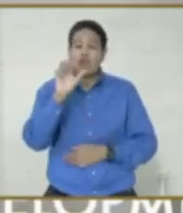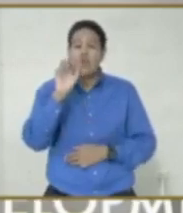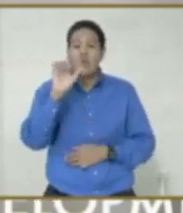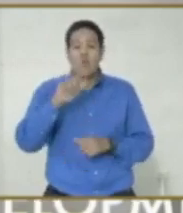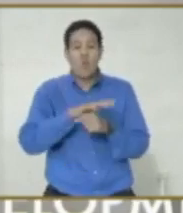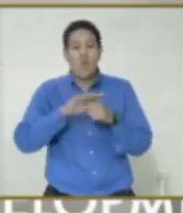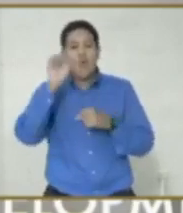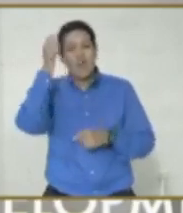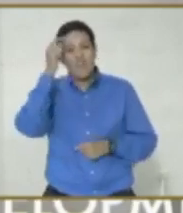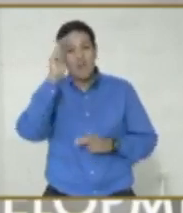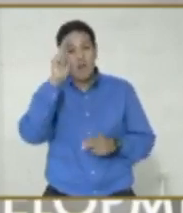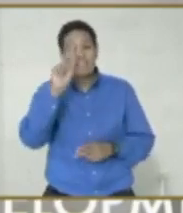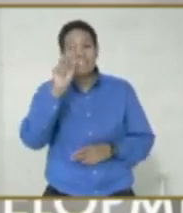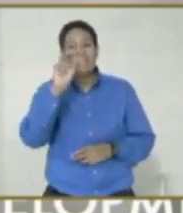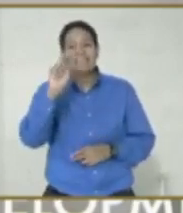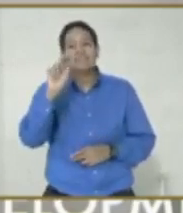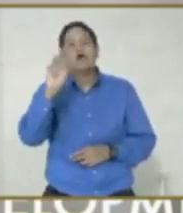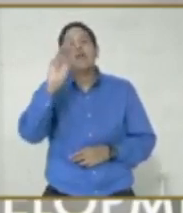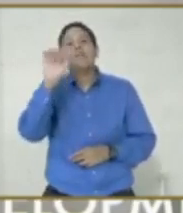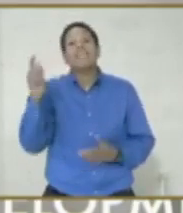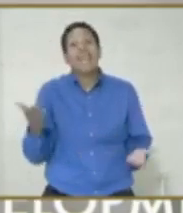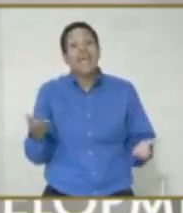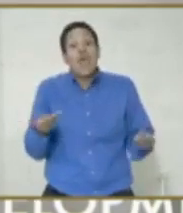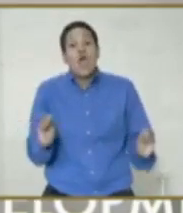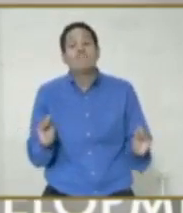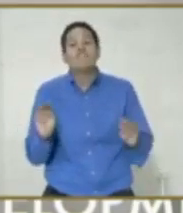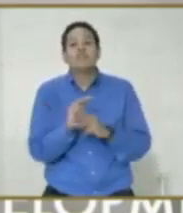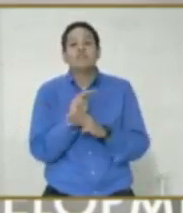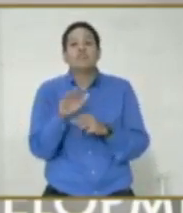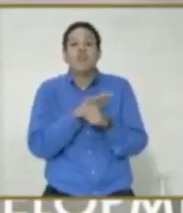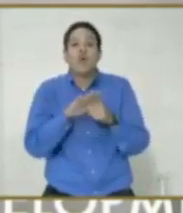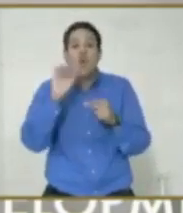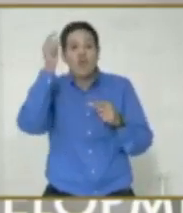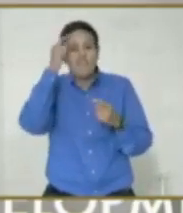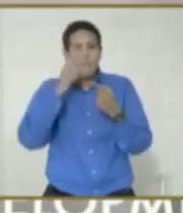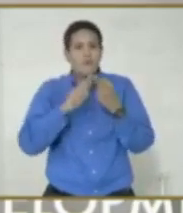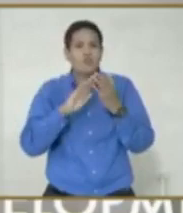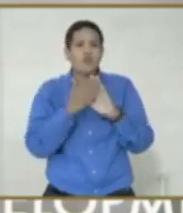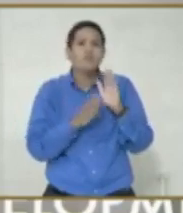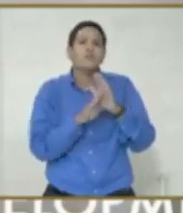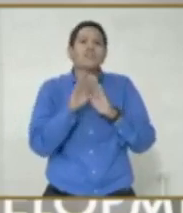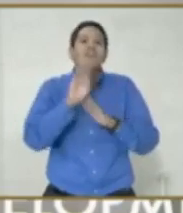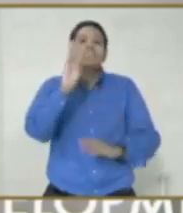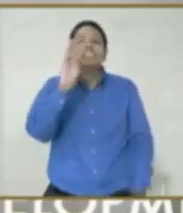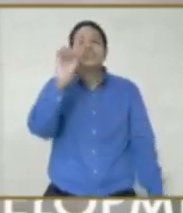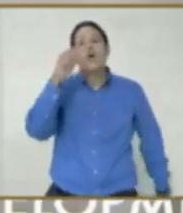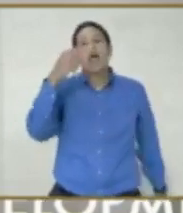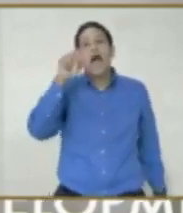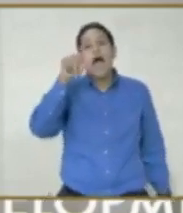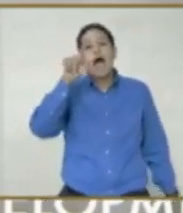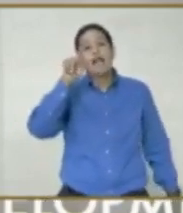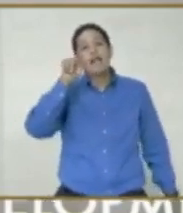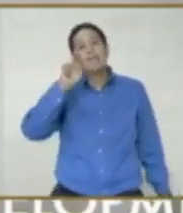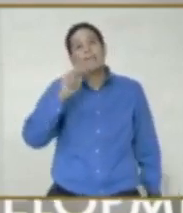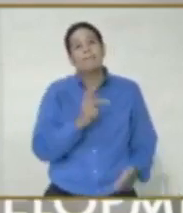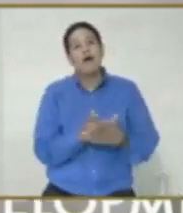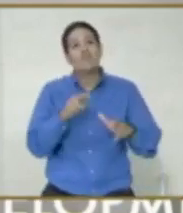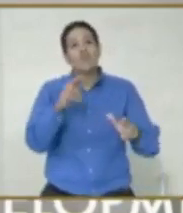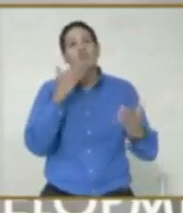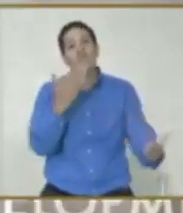McKenzie, here at the offices of the Ministry of Local Government and Community Development at 61 Hagley Park Road. Thank you.